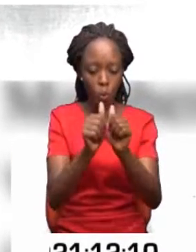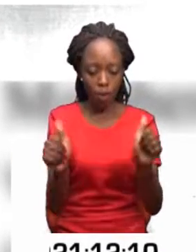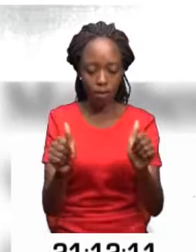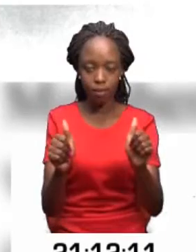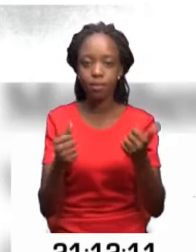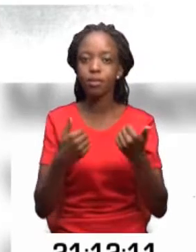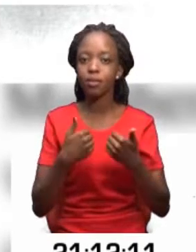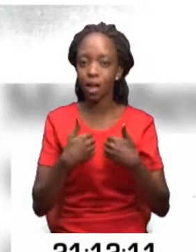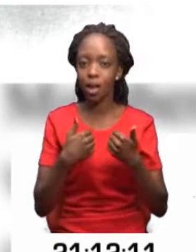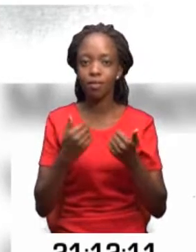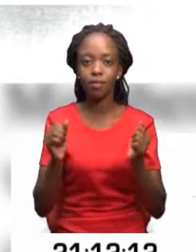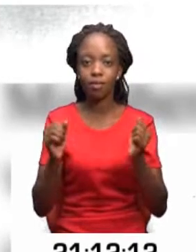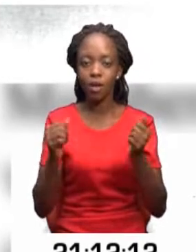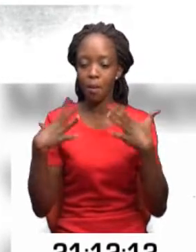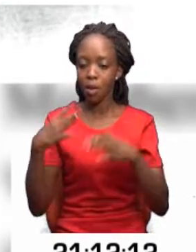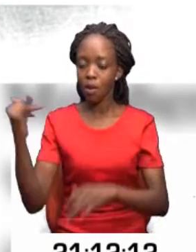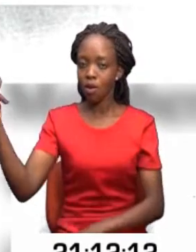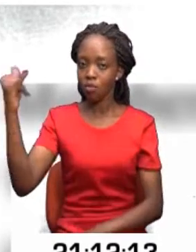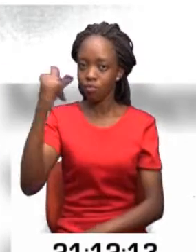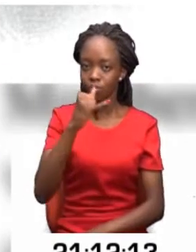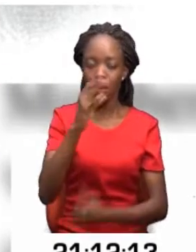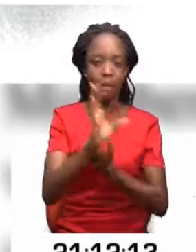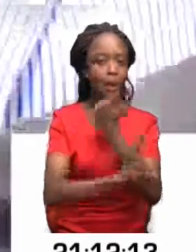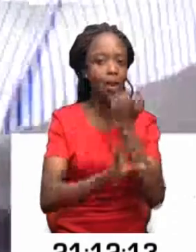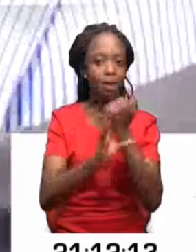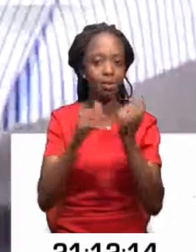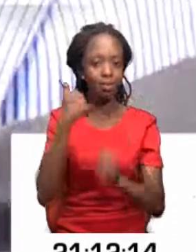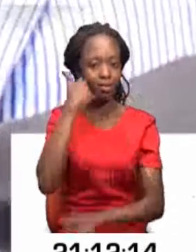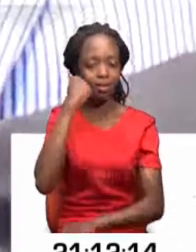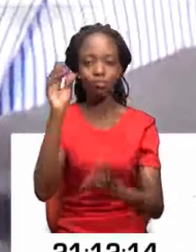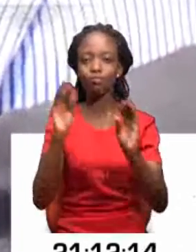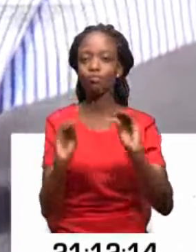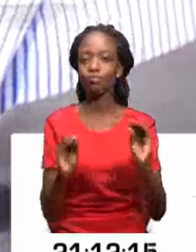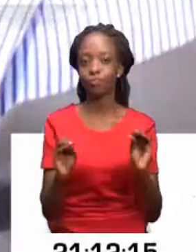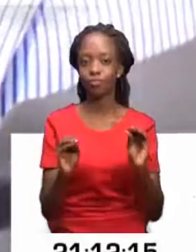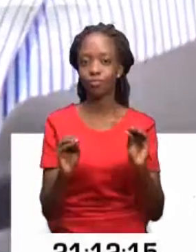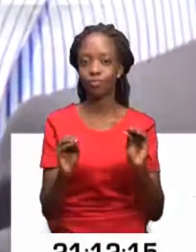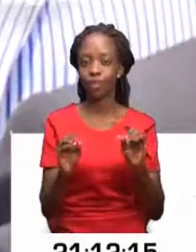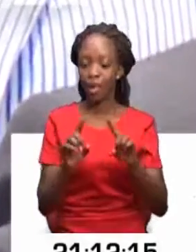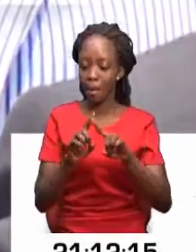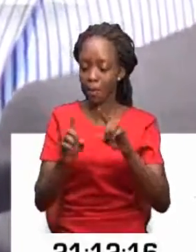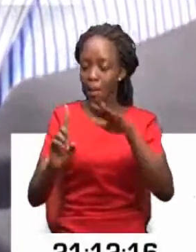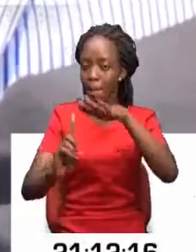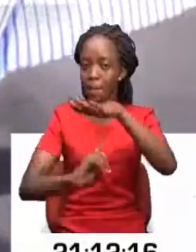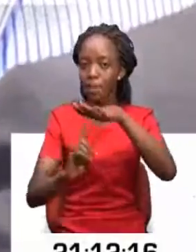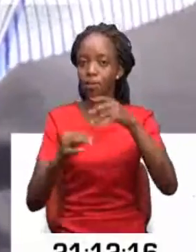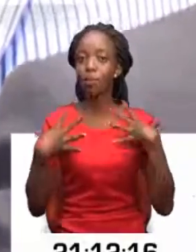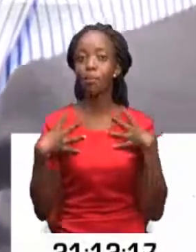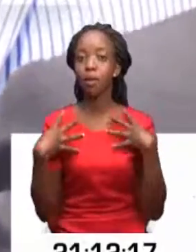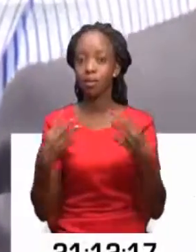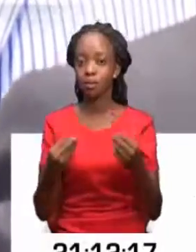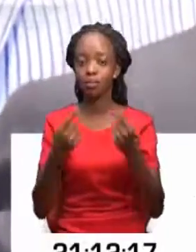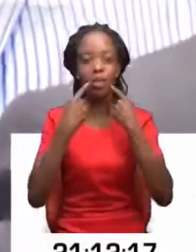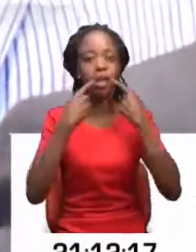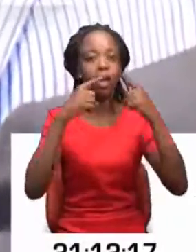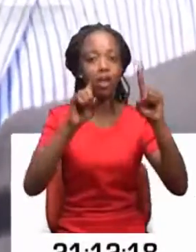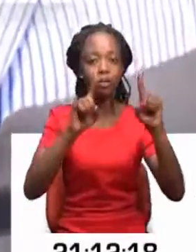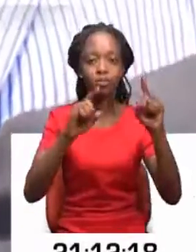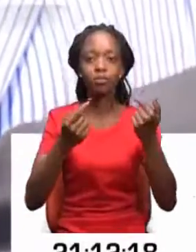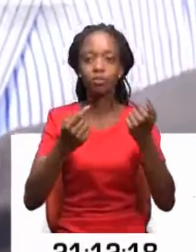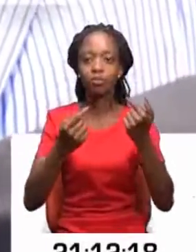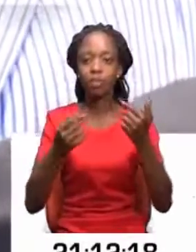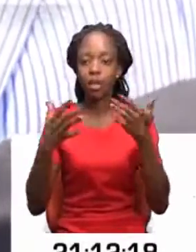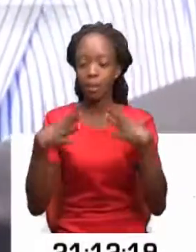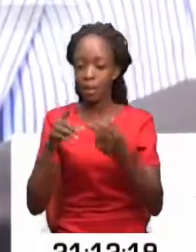no importation of the virus into the country. Despite the Ministry of Health announcing taking victim samples